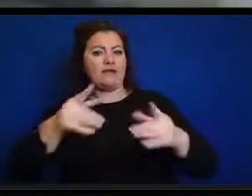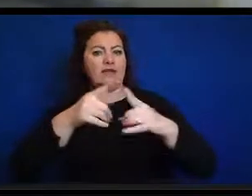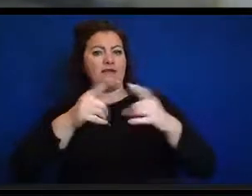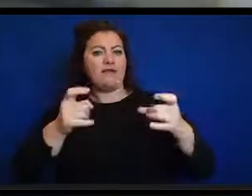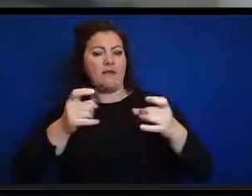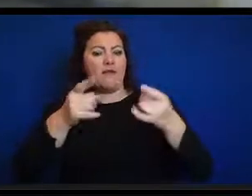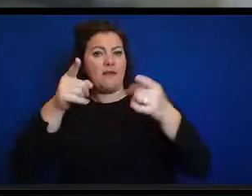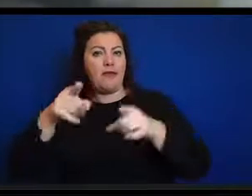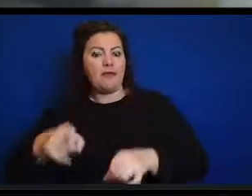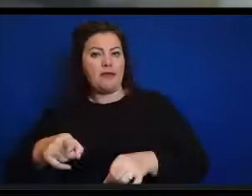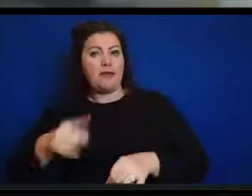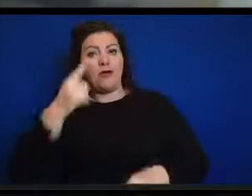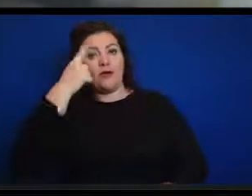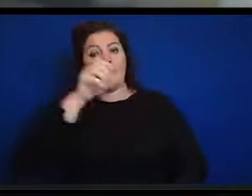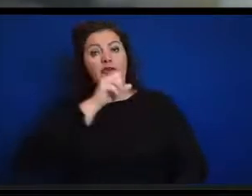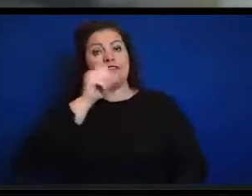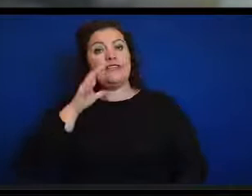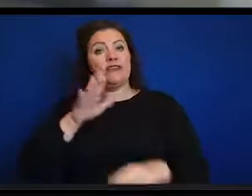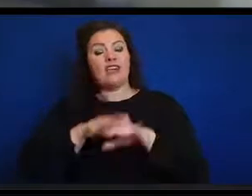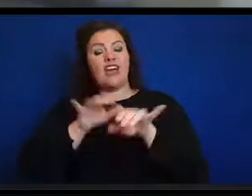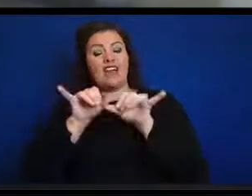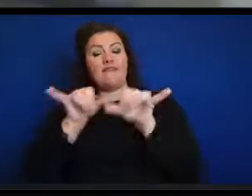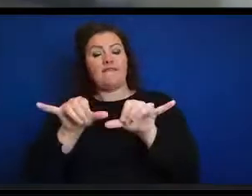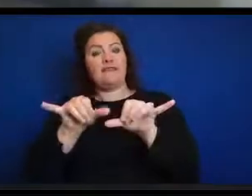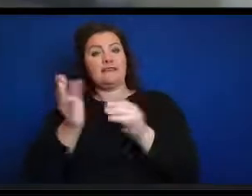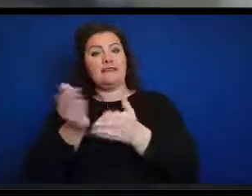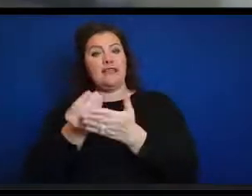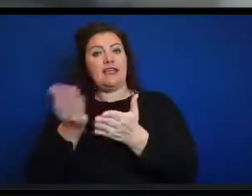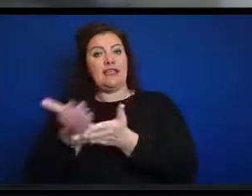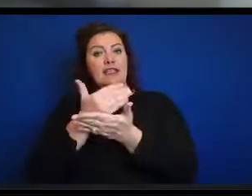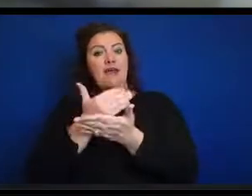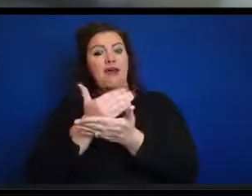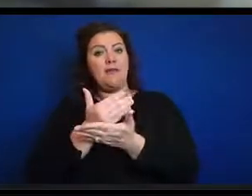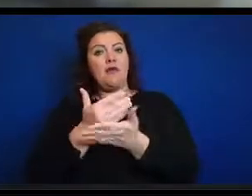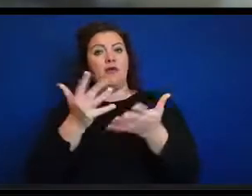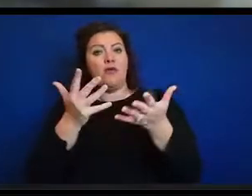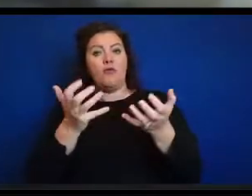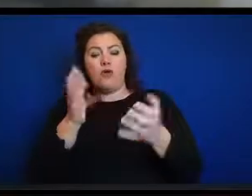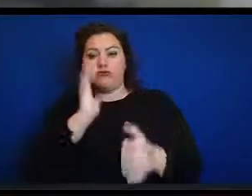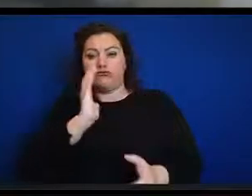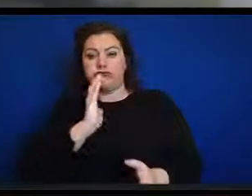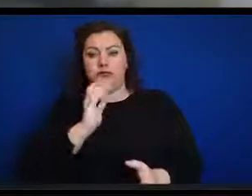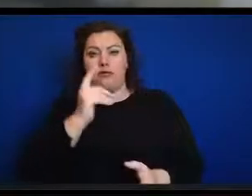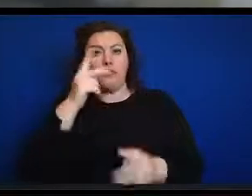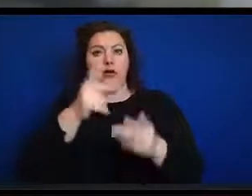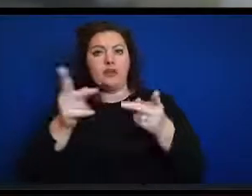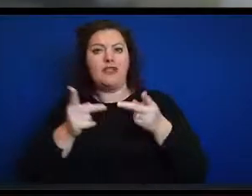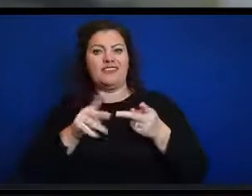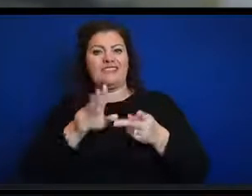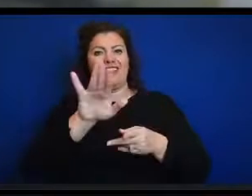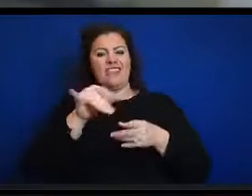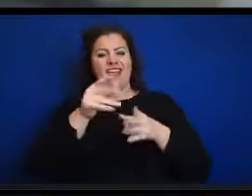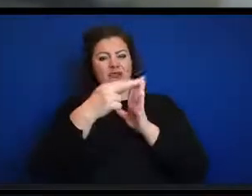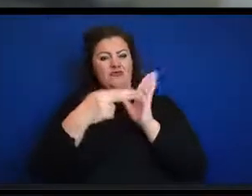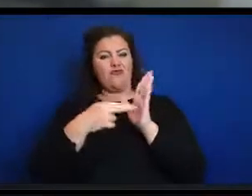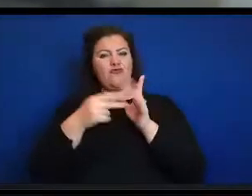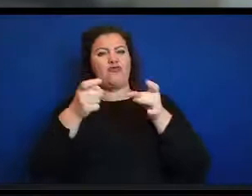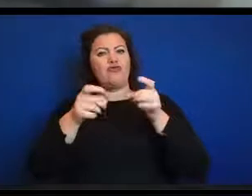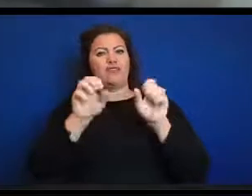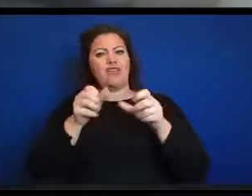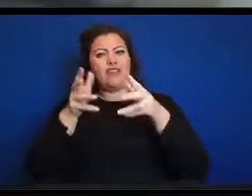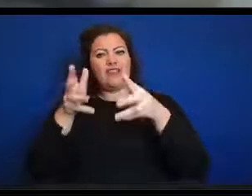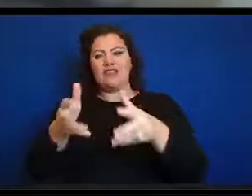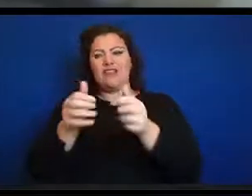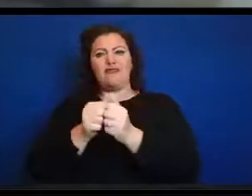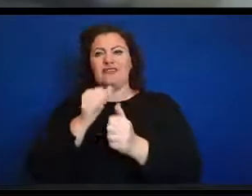occurring. For seniors on fixed incomes looking to age in place, these regulations can leave them with too